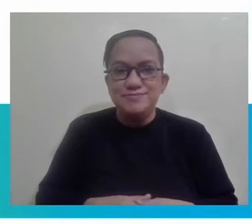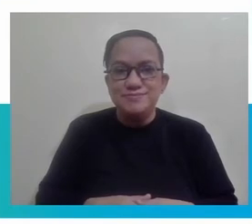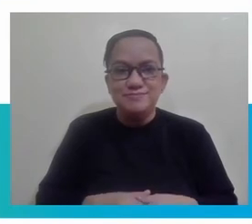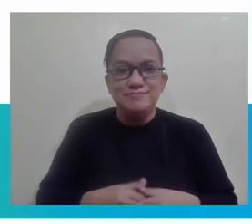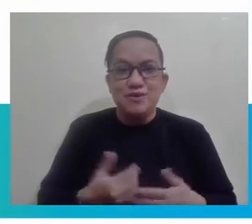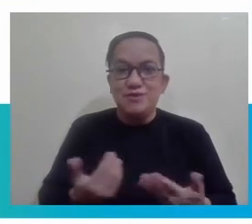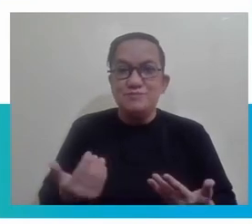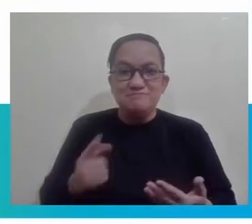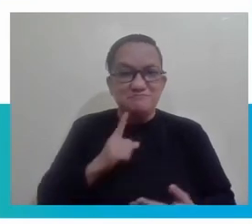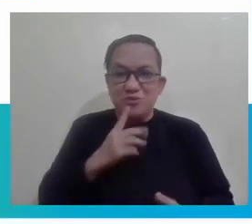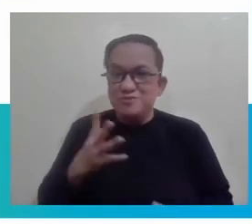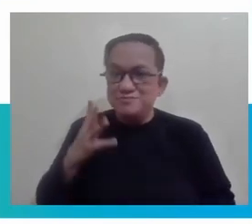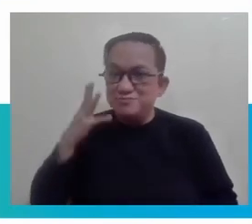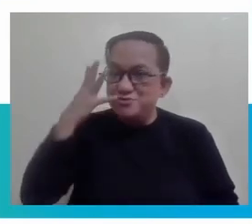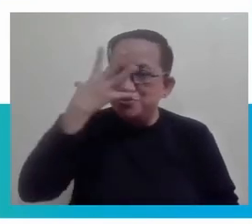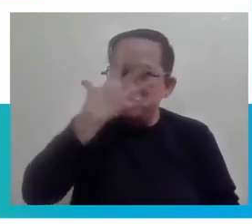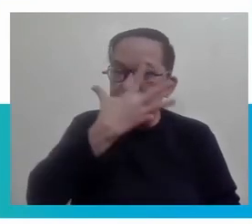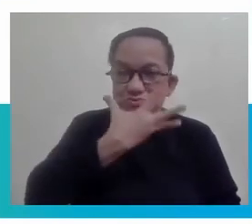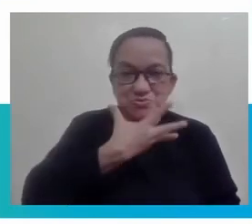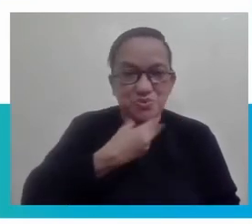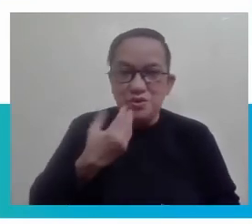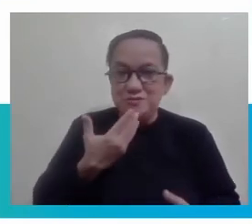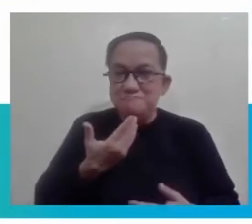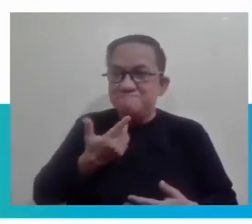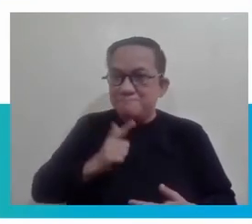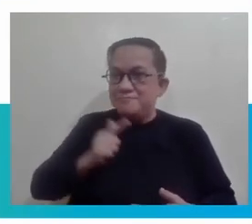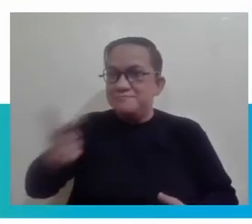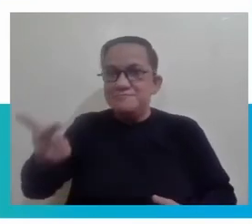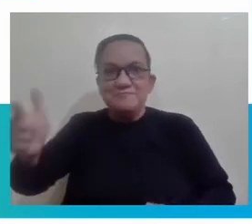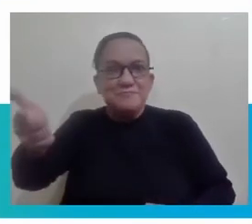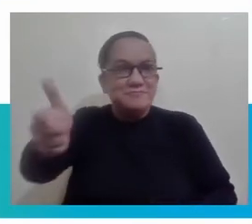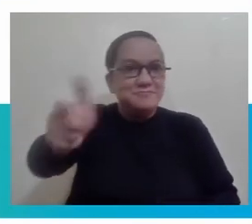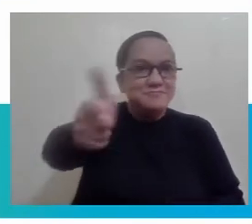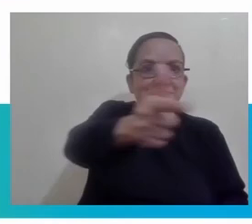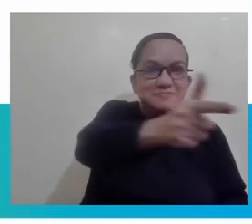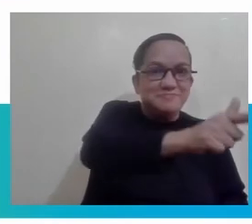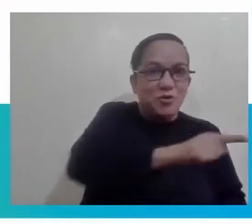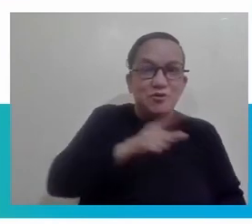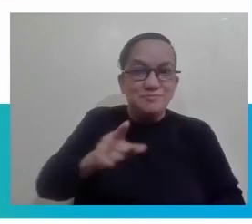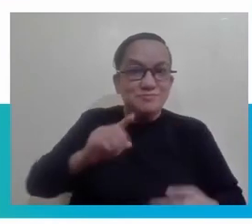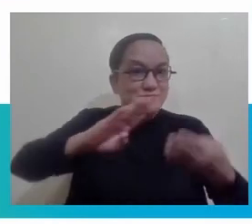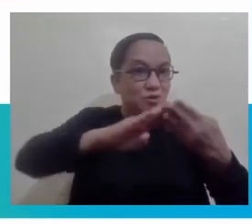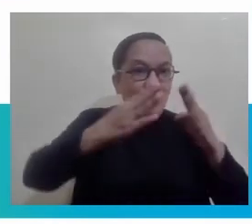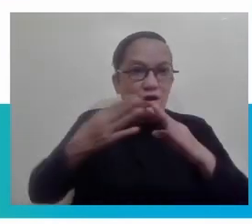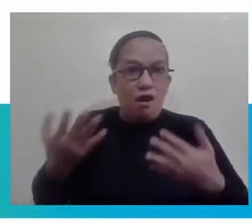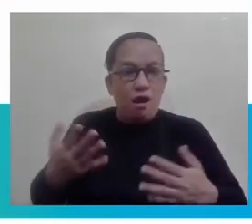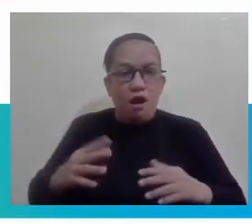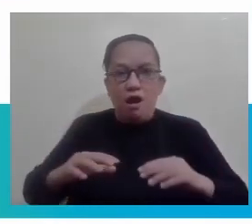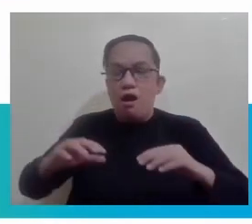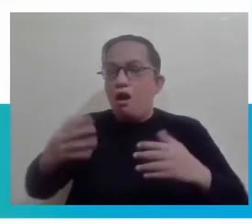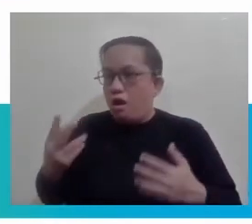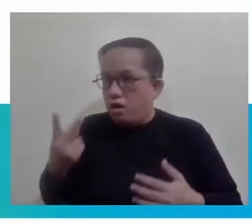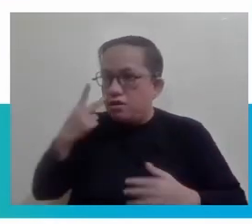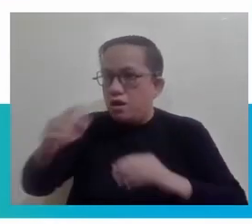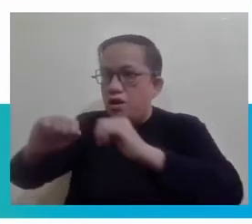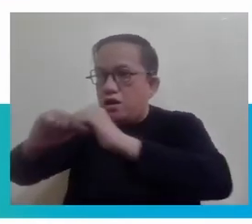a sort of community level angle to this. This is very important.